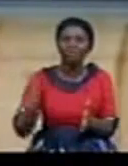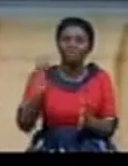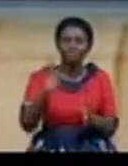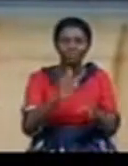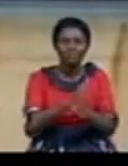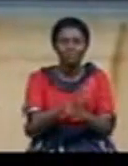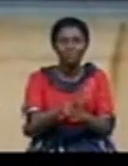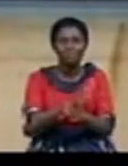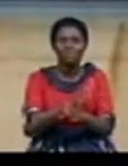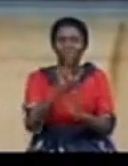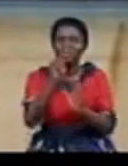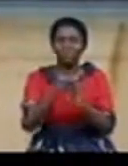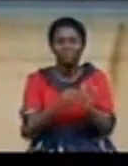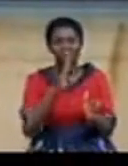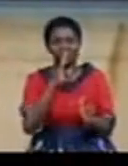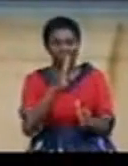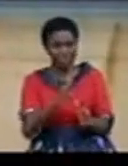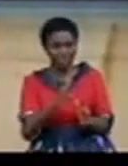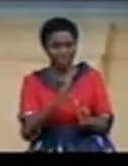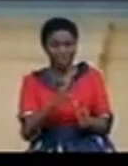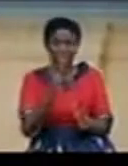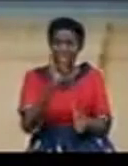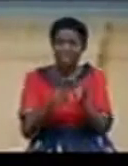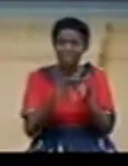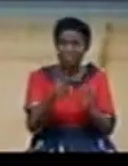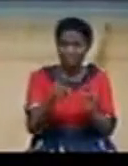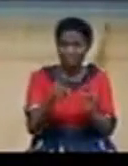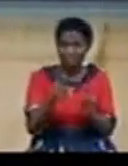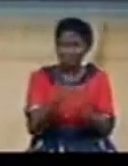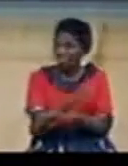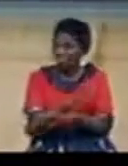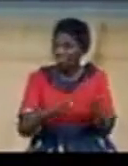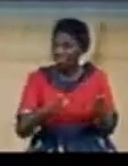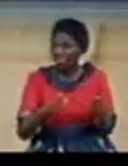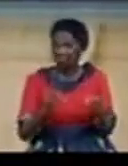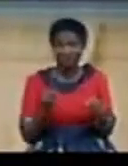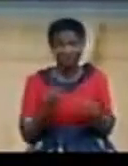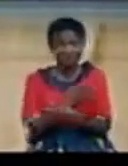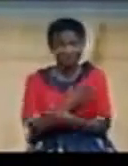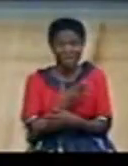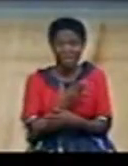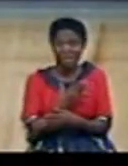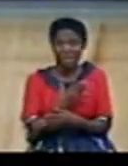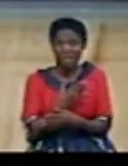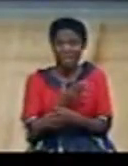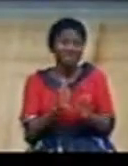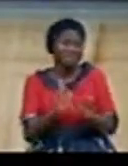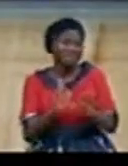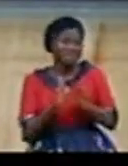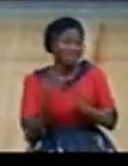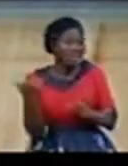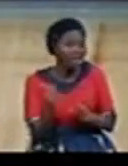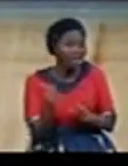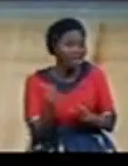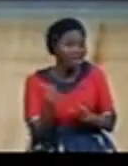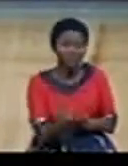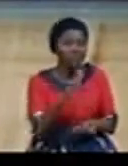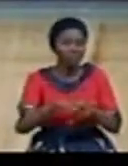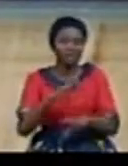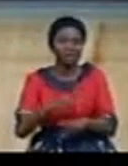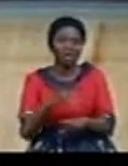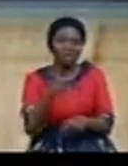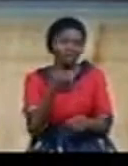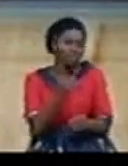fear nobody on earth and you just love everybody all the time? You